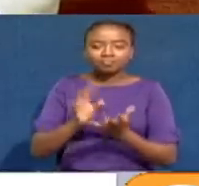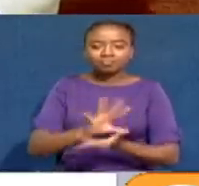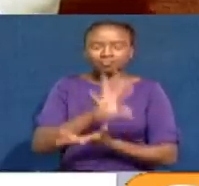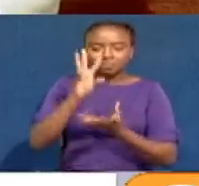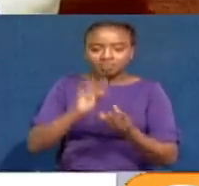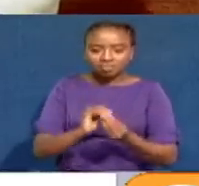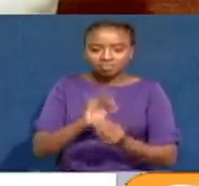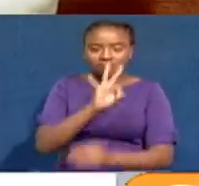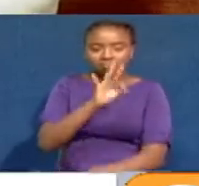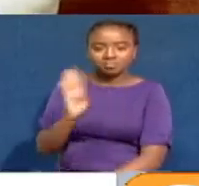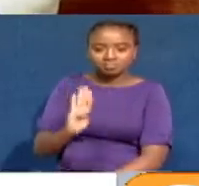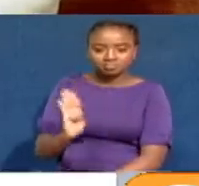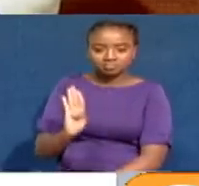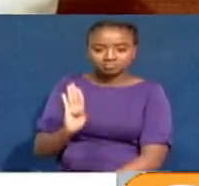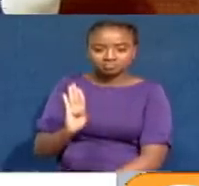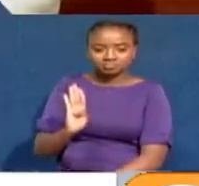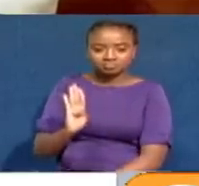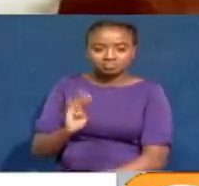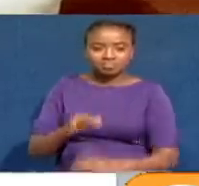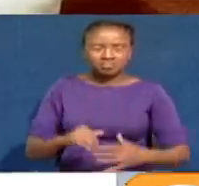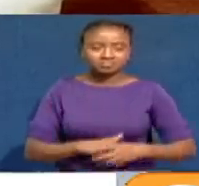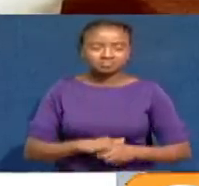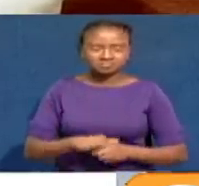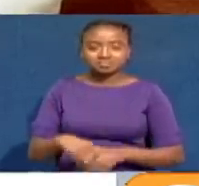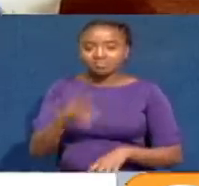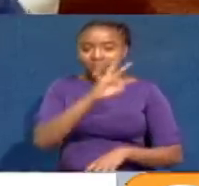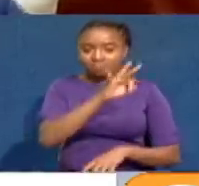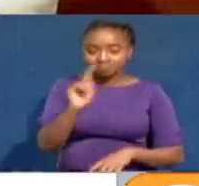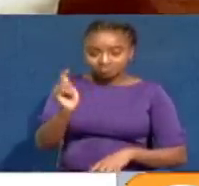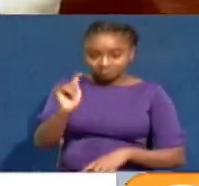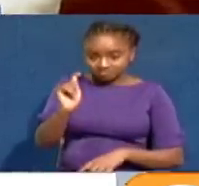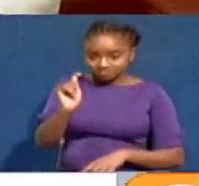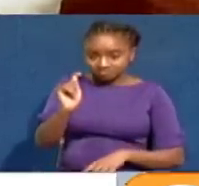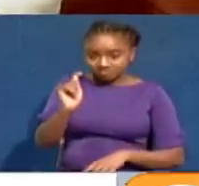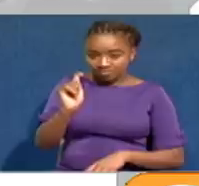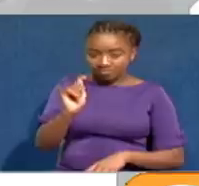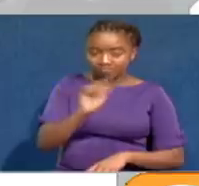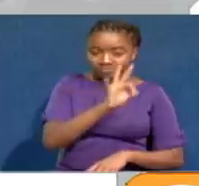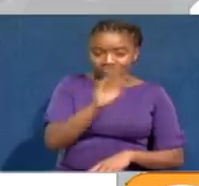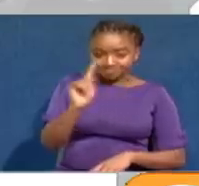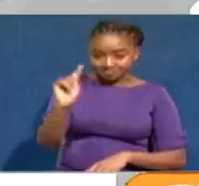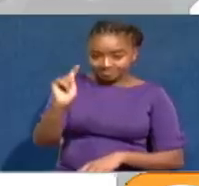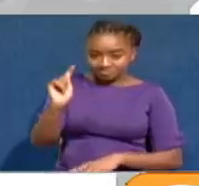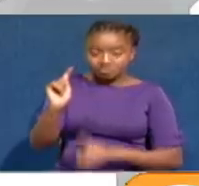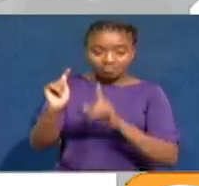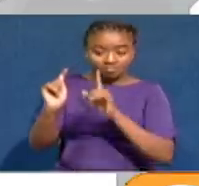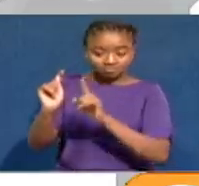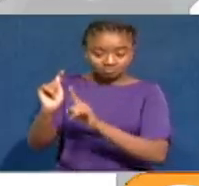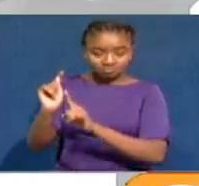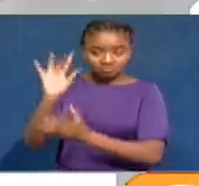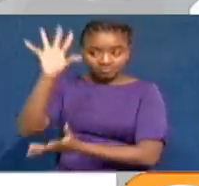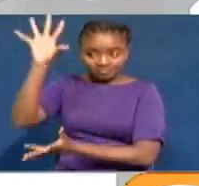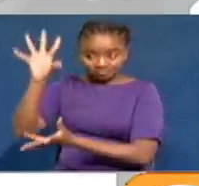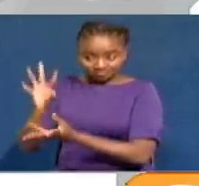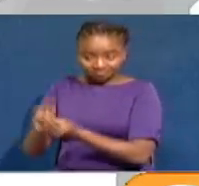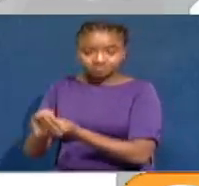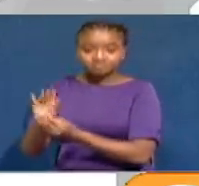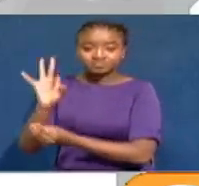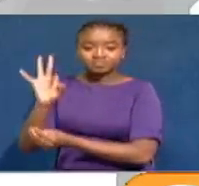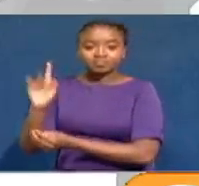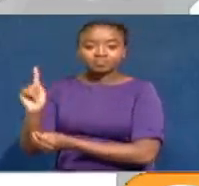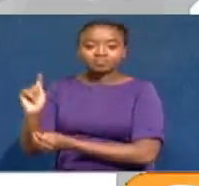Kenya shillings, Jeff, or just thereabout. 3 trillion. 3 trillion. Not B. Sorry, 3 trillion Kenya shillings. I've just told you the